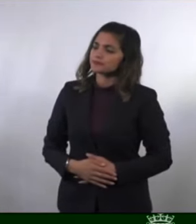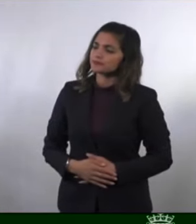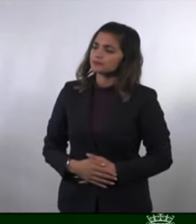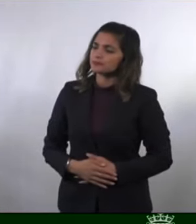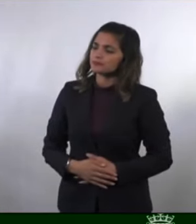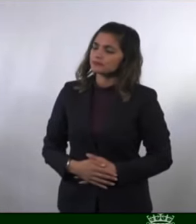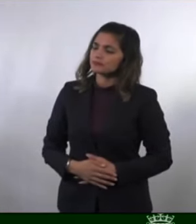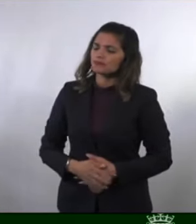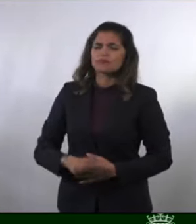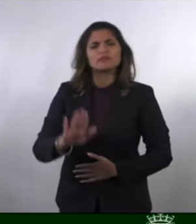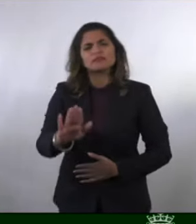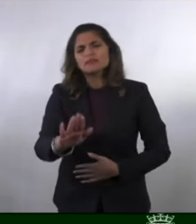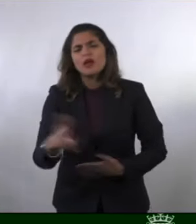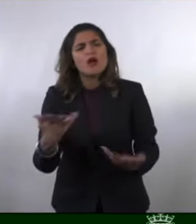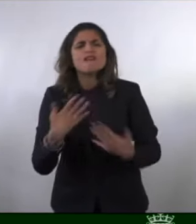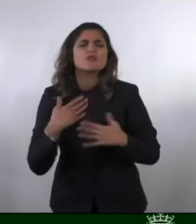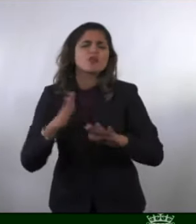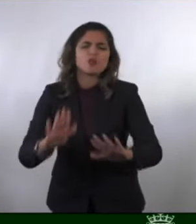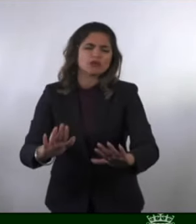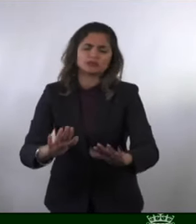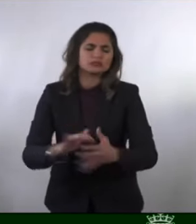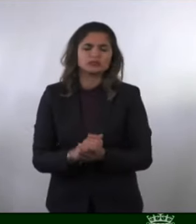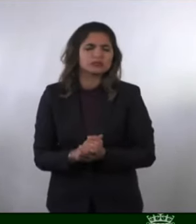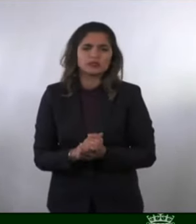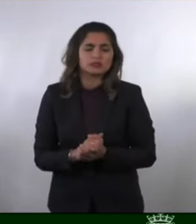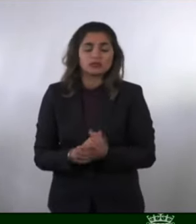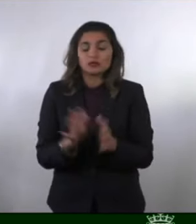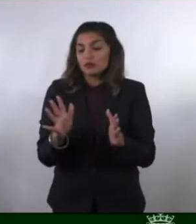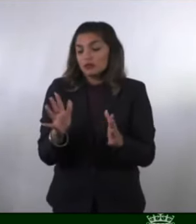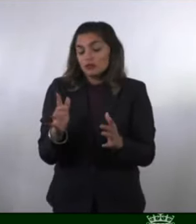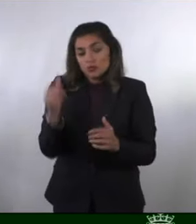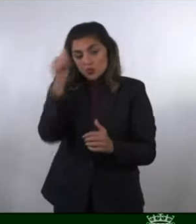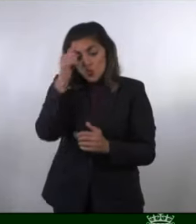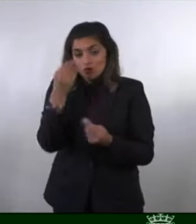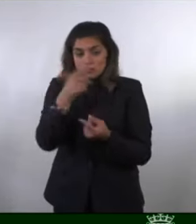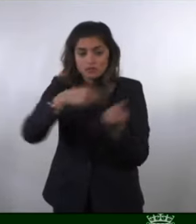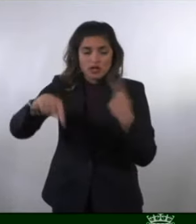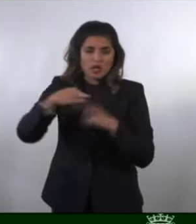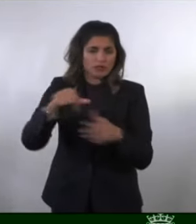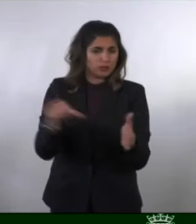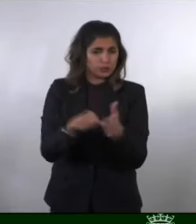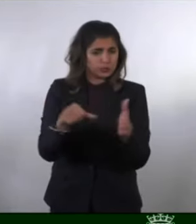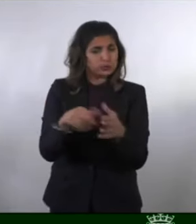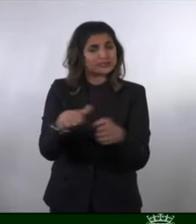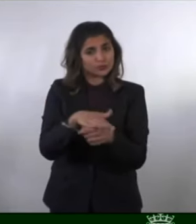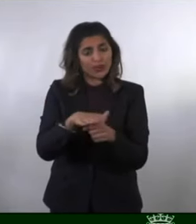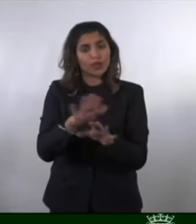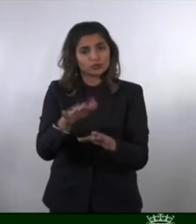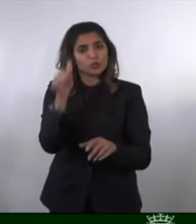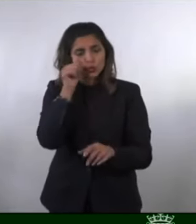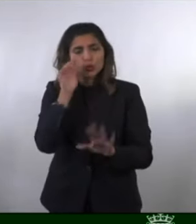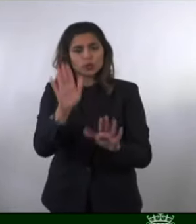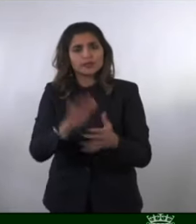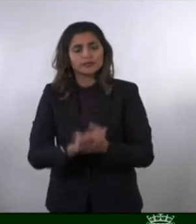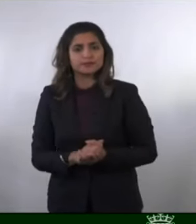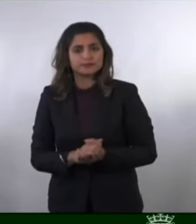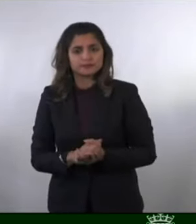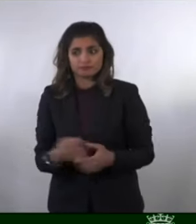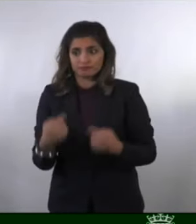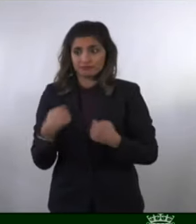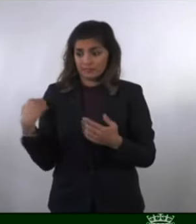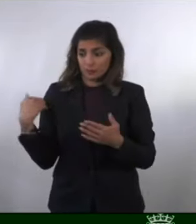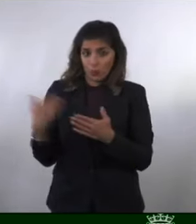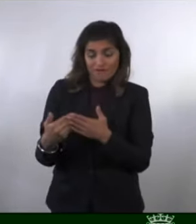I feel very much for those who are in a difficult position. We've spent £13.5